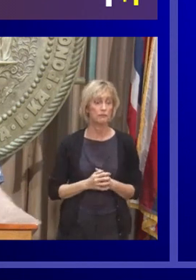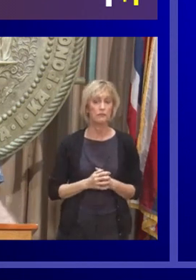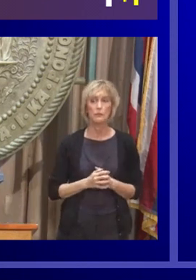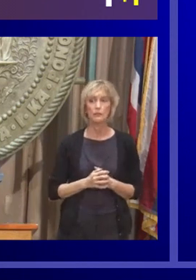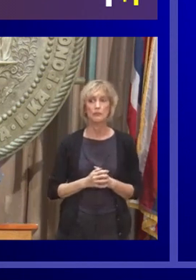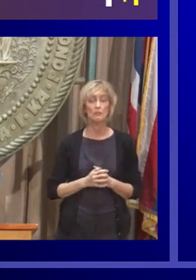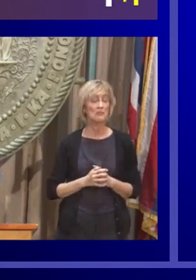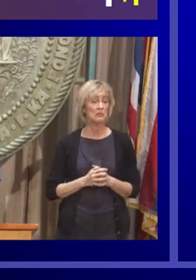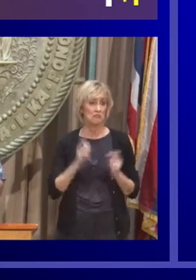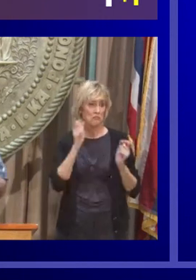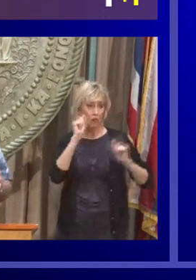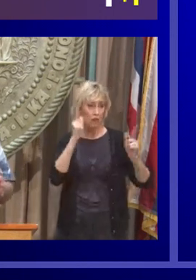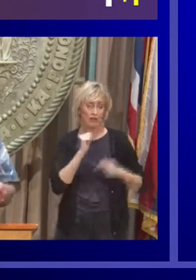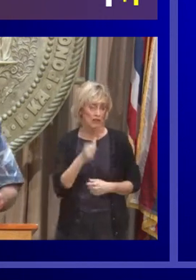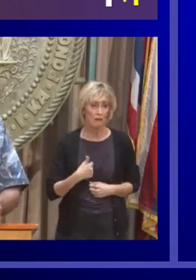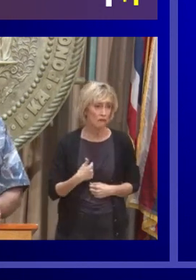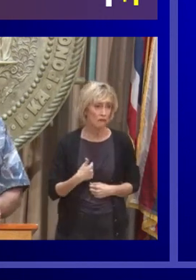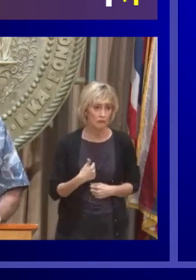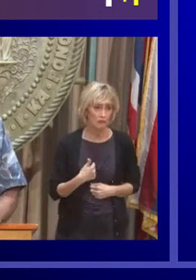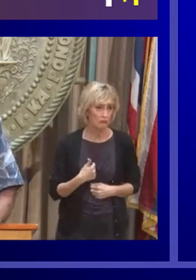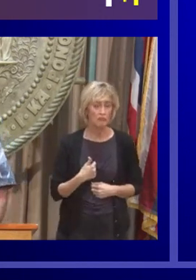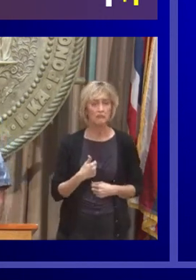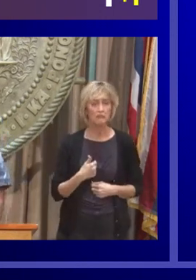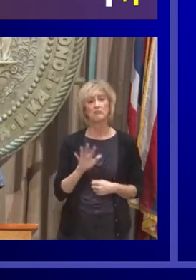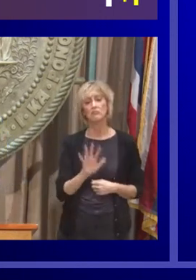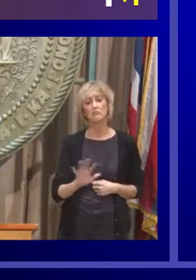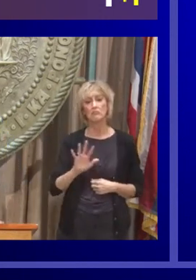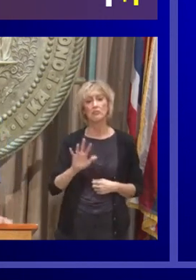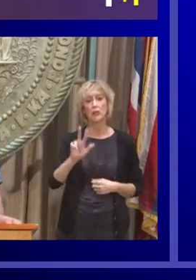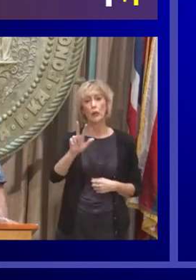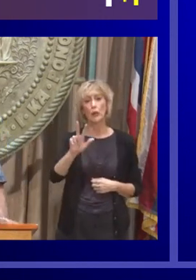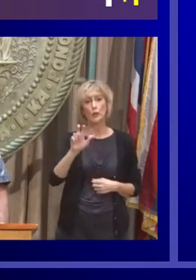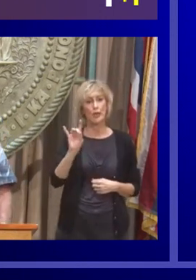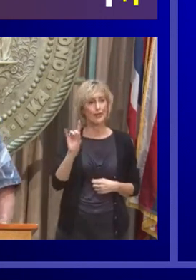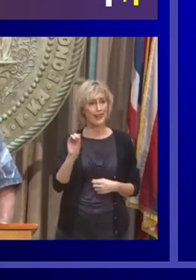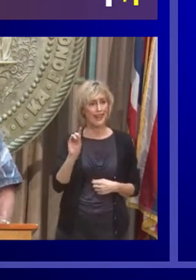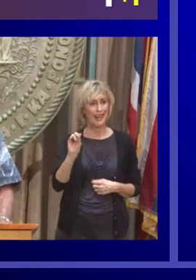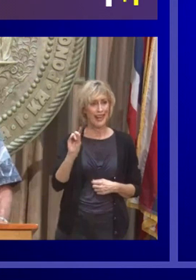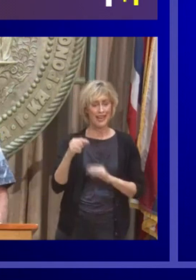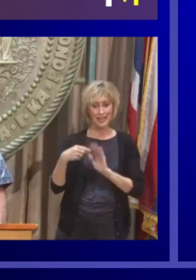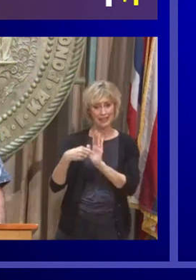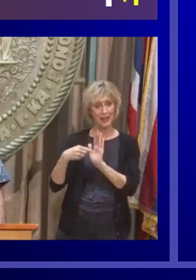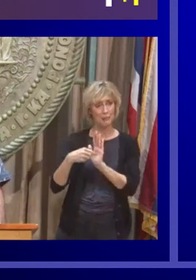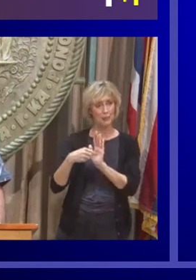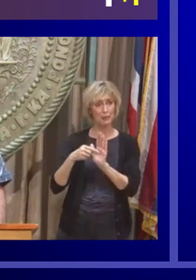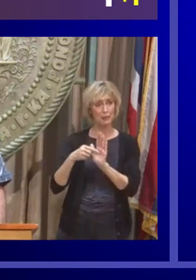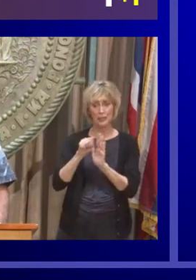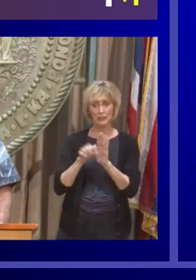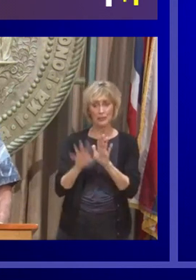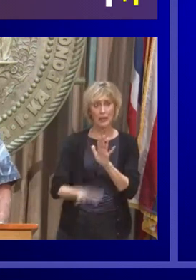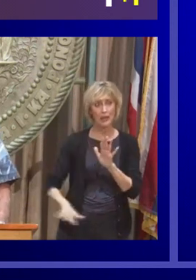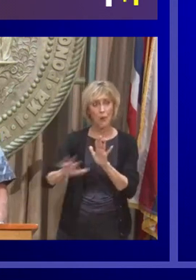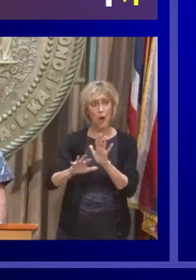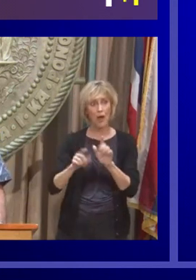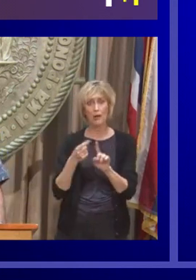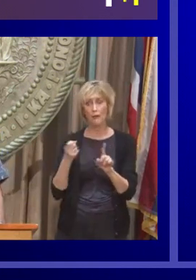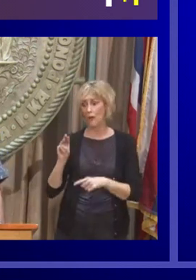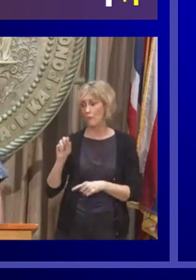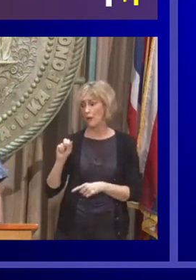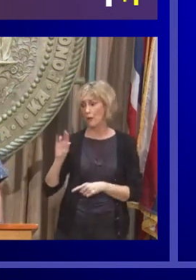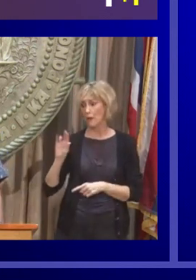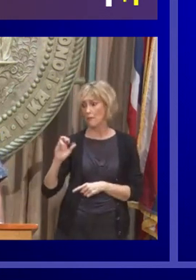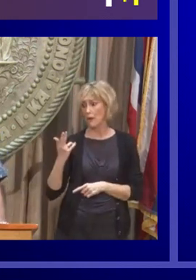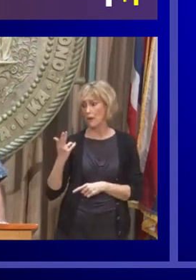It's not surprising. Of the approximately 380 samples taken statewide from March 1st up through